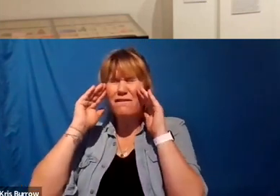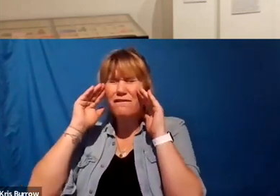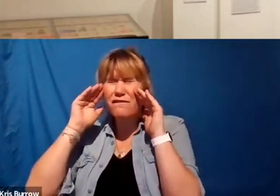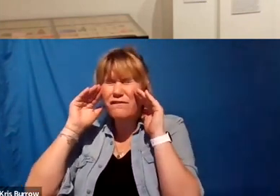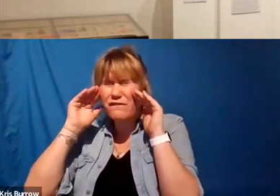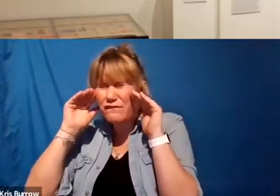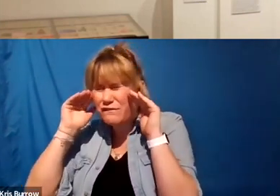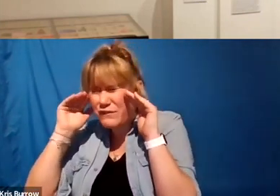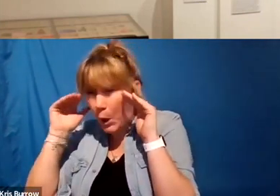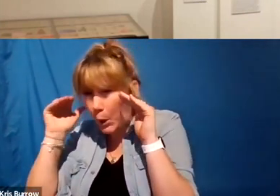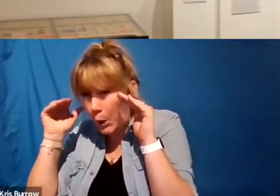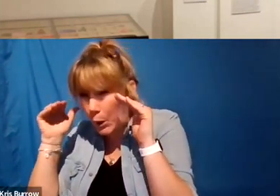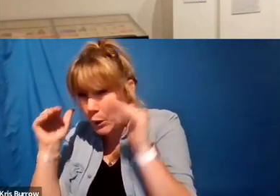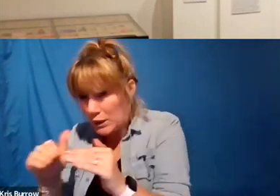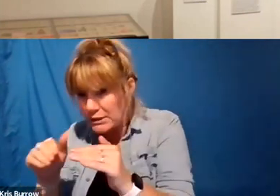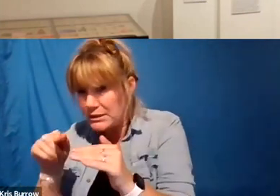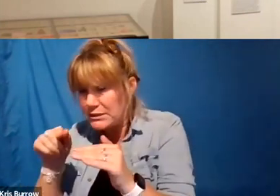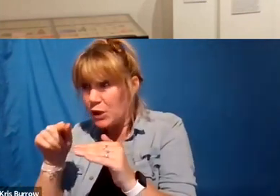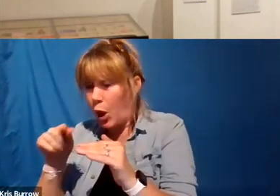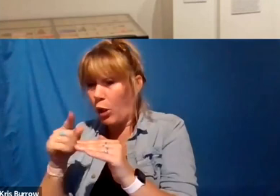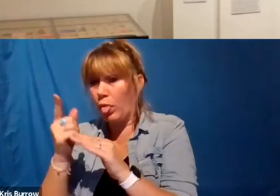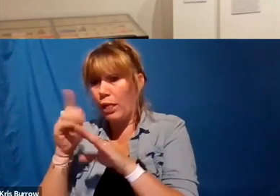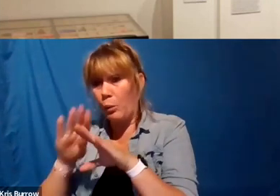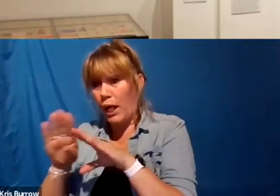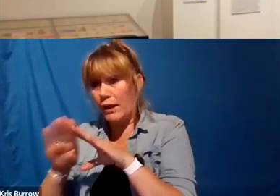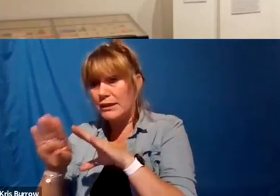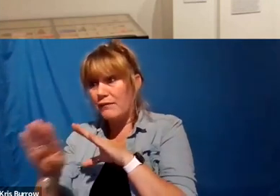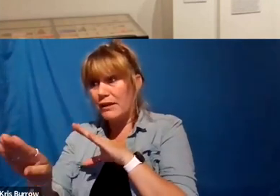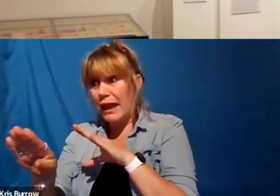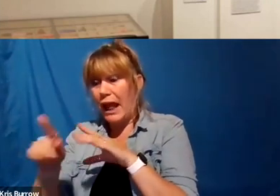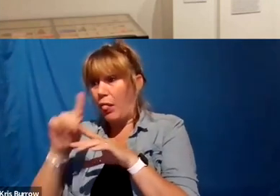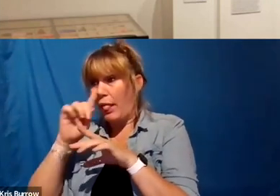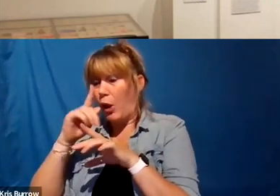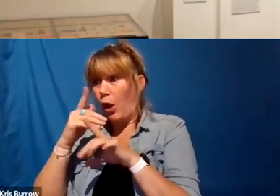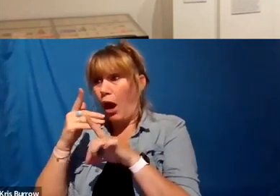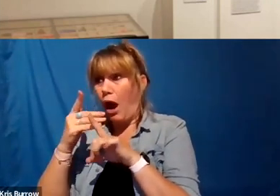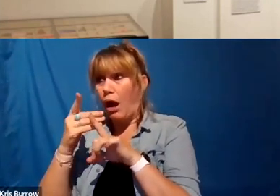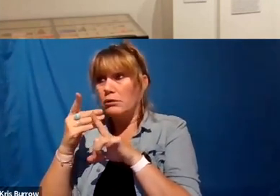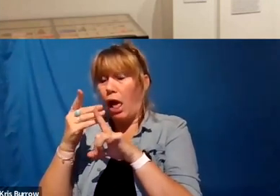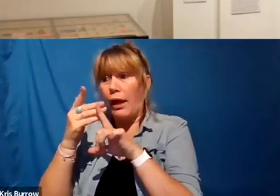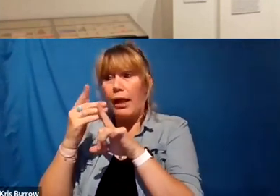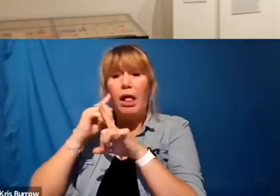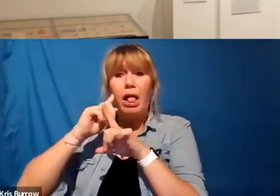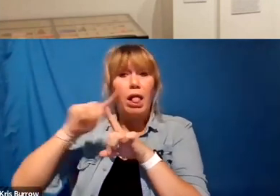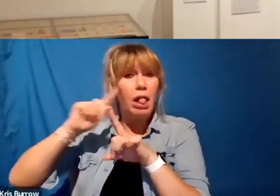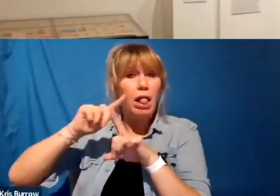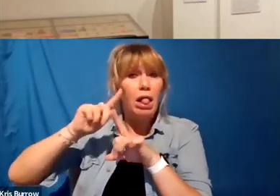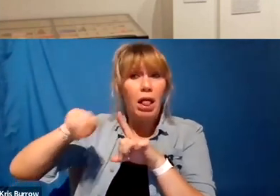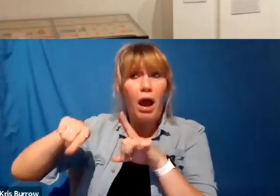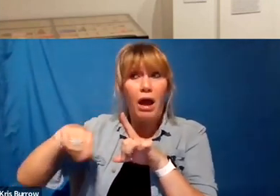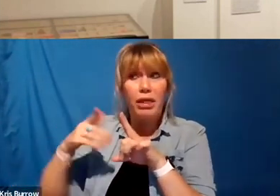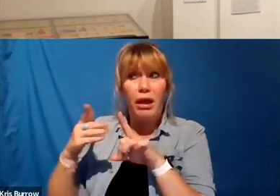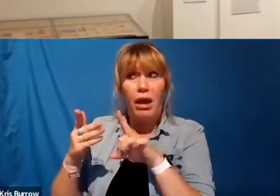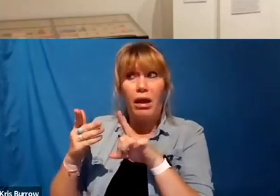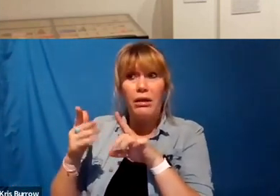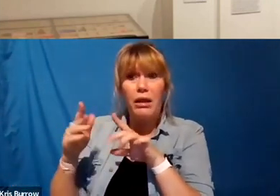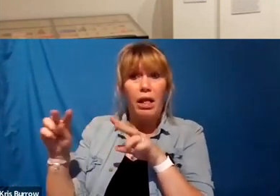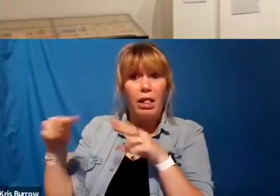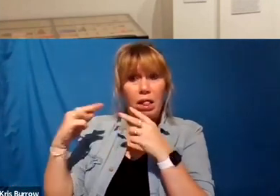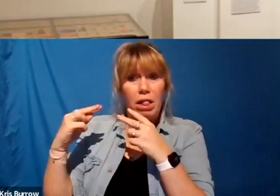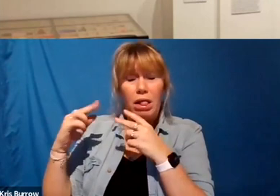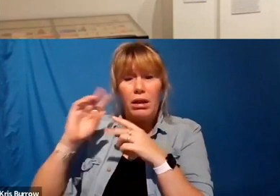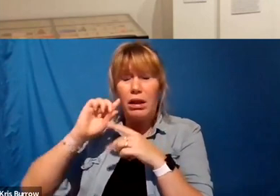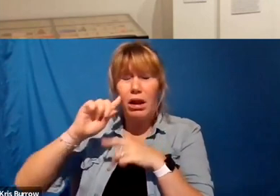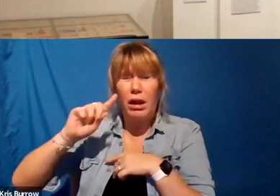interests or activities and struggles to shift focus outside these attention tunnels. So